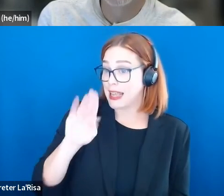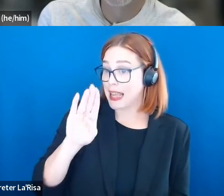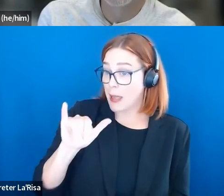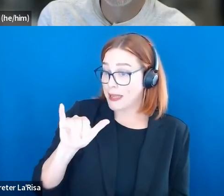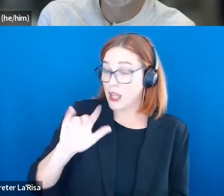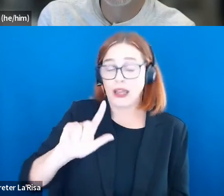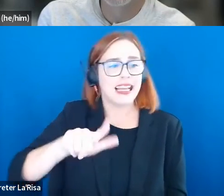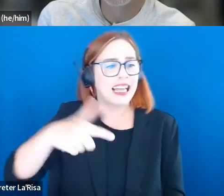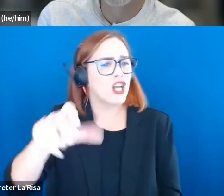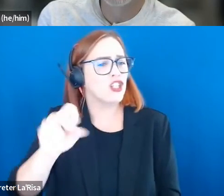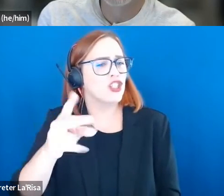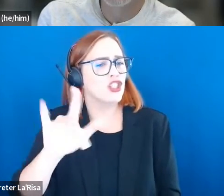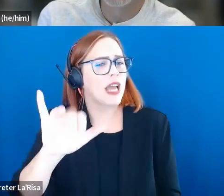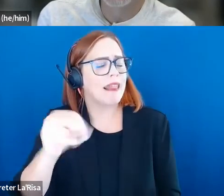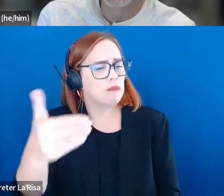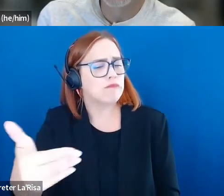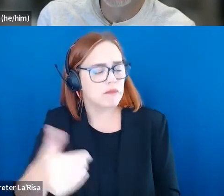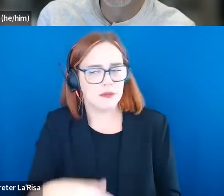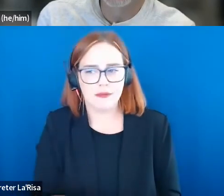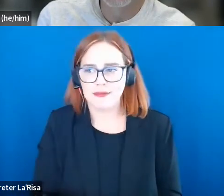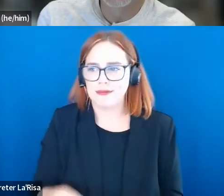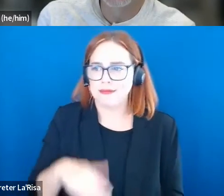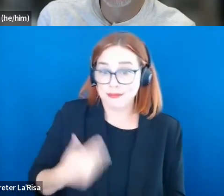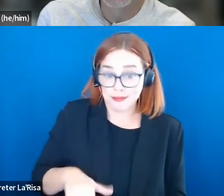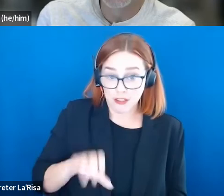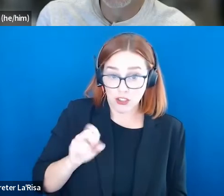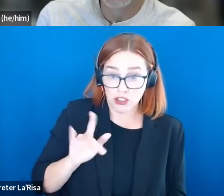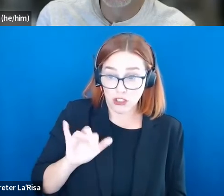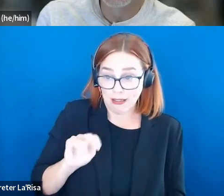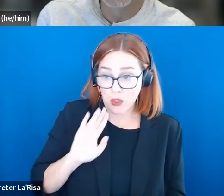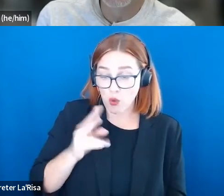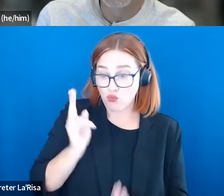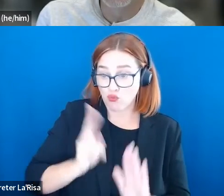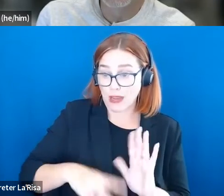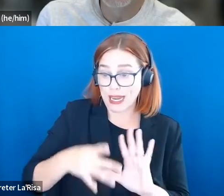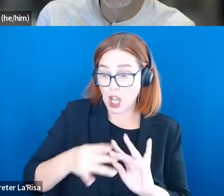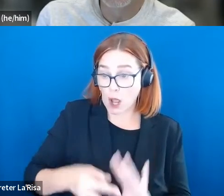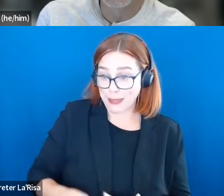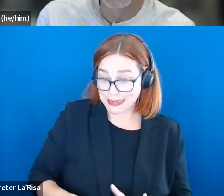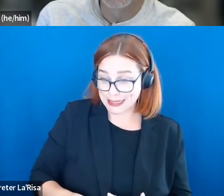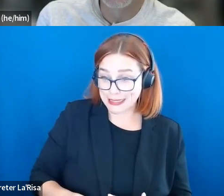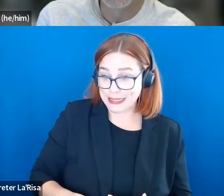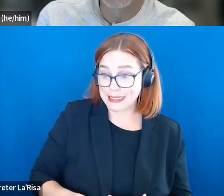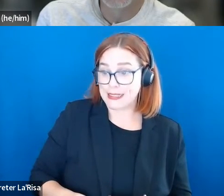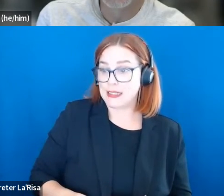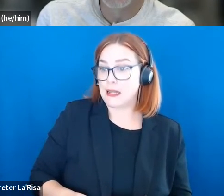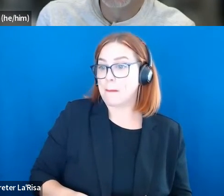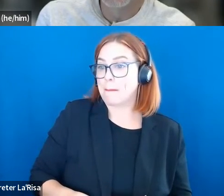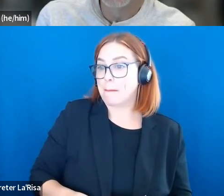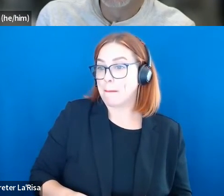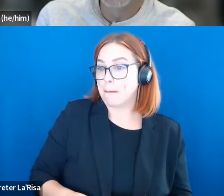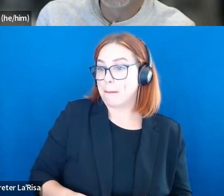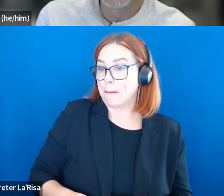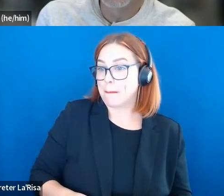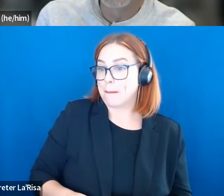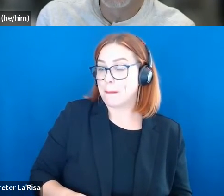This is Shaylin. First, I'll read a comment in the chat, and then I'll read a question that we have in the Q&A, and I see some more starting to come in.